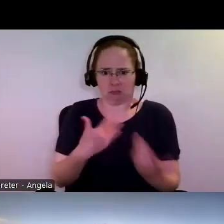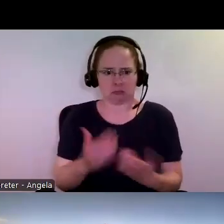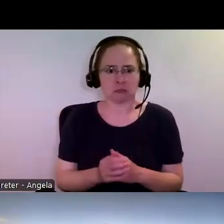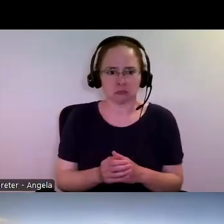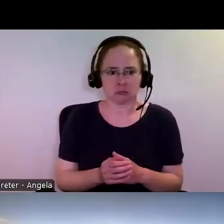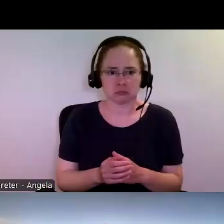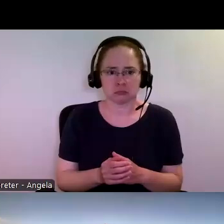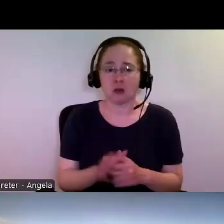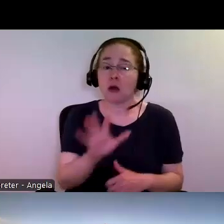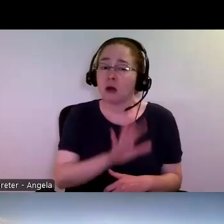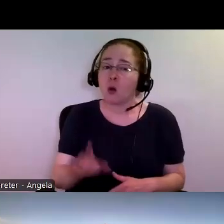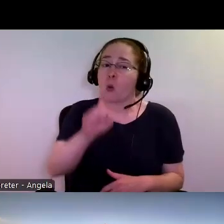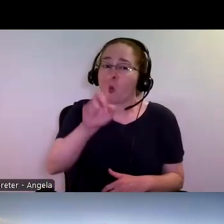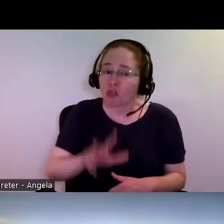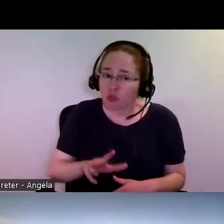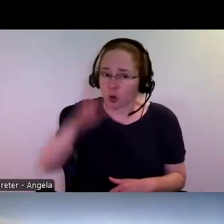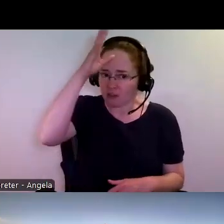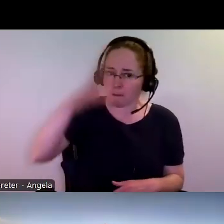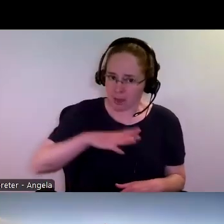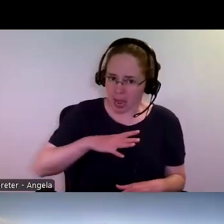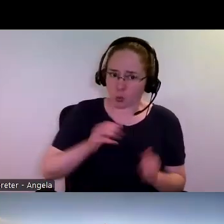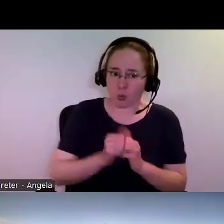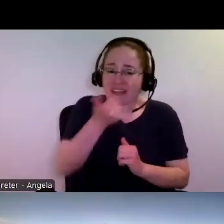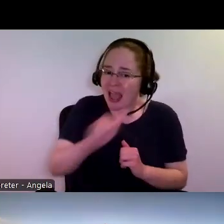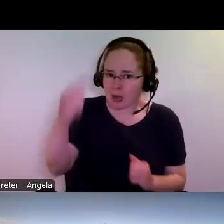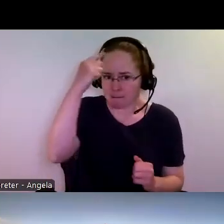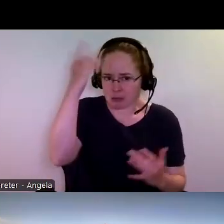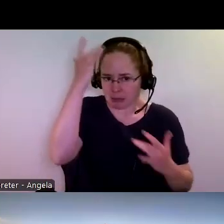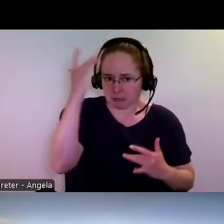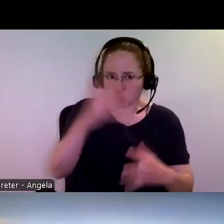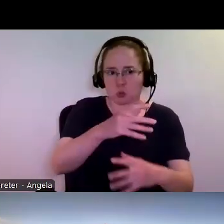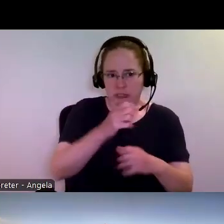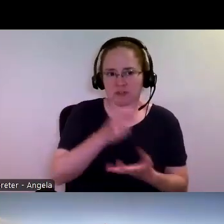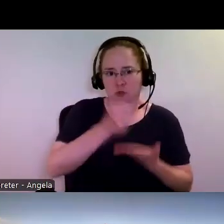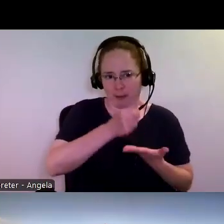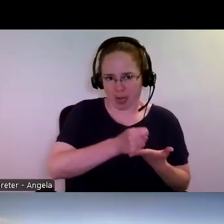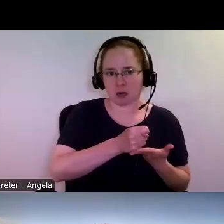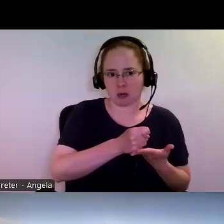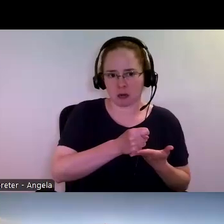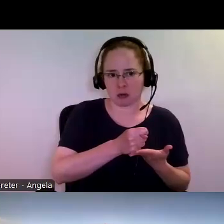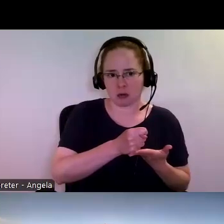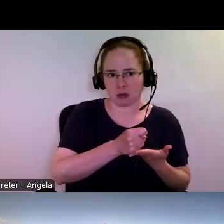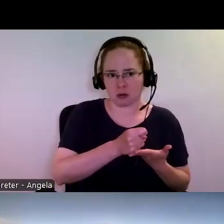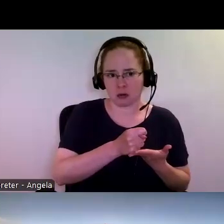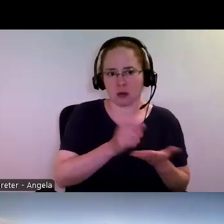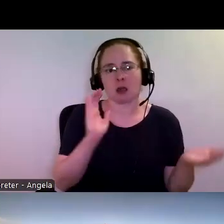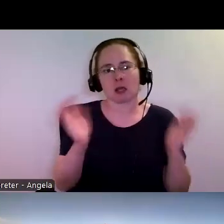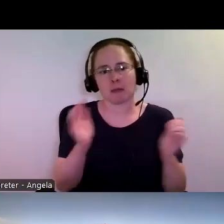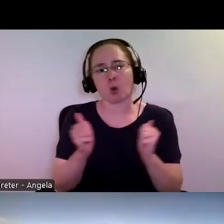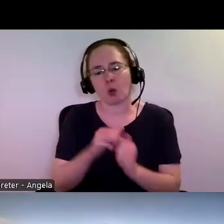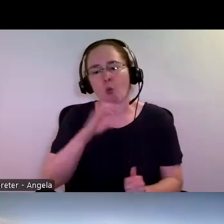About 1/3 of men with any mental illness received treatment compared to older